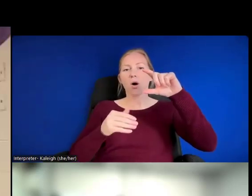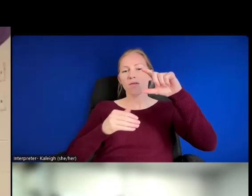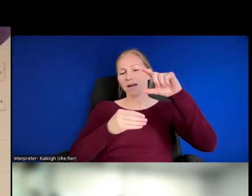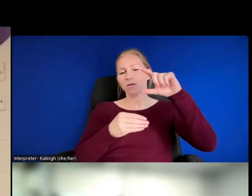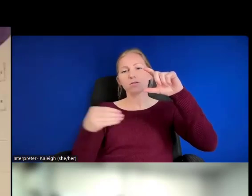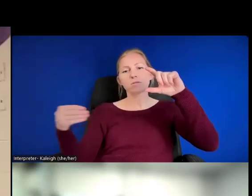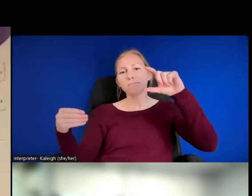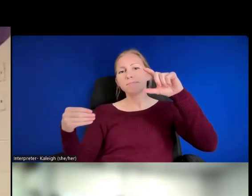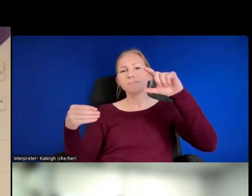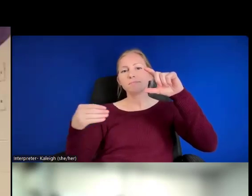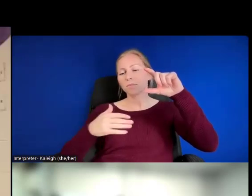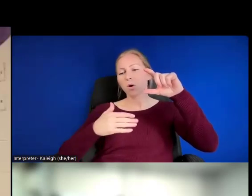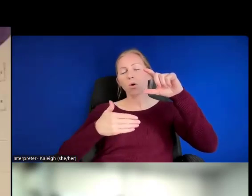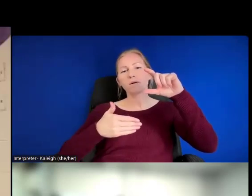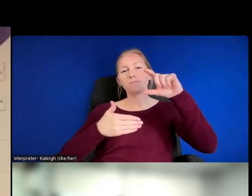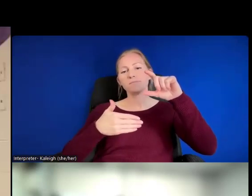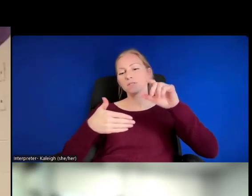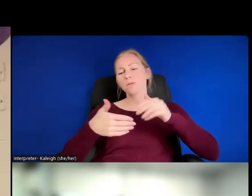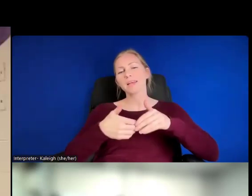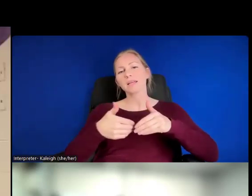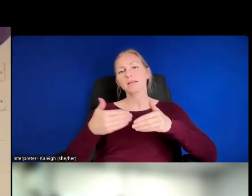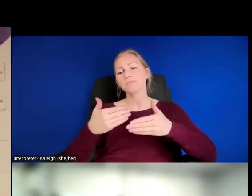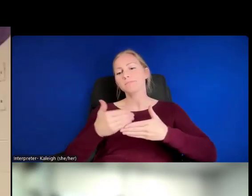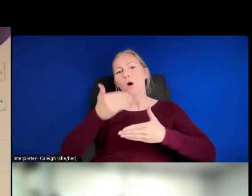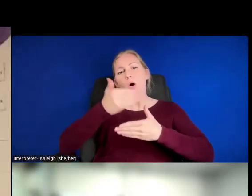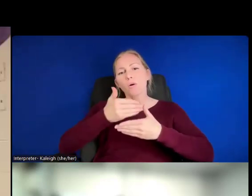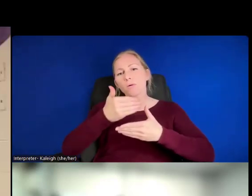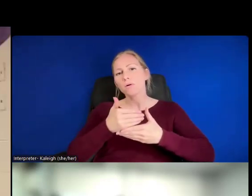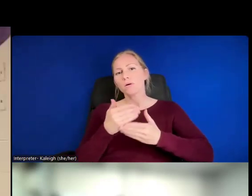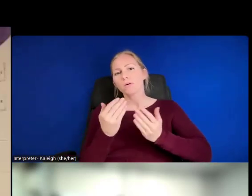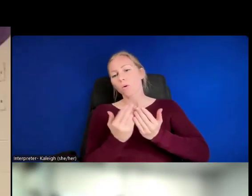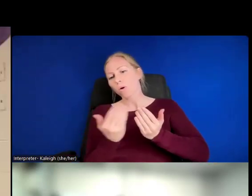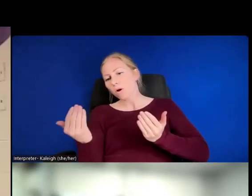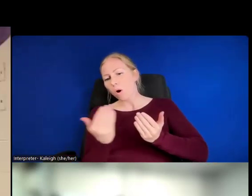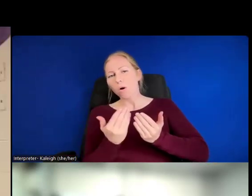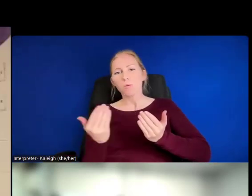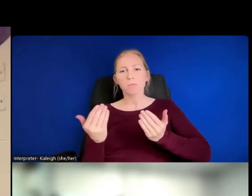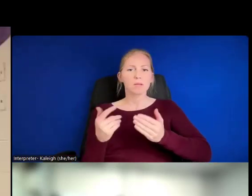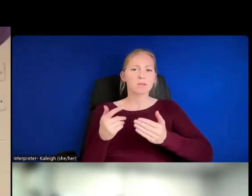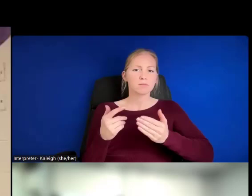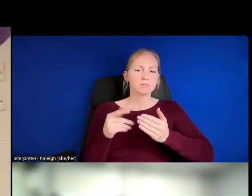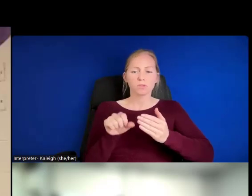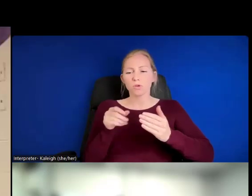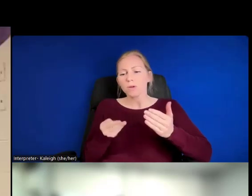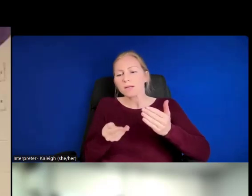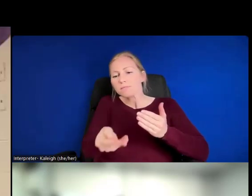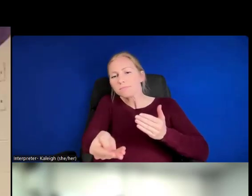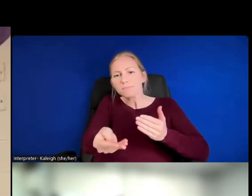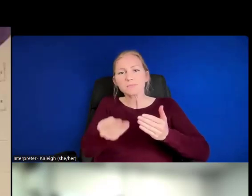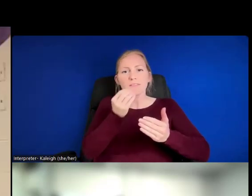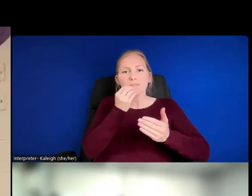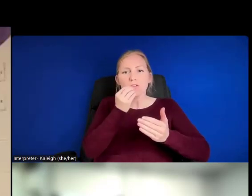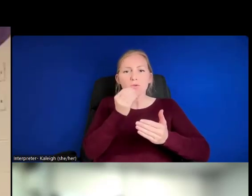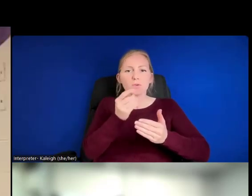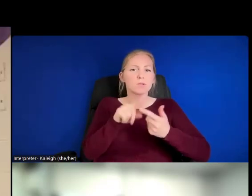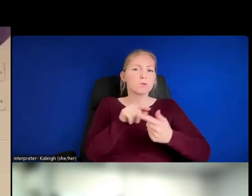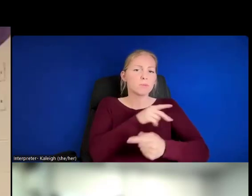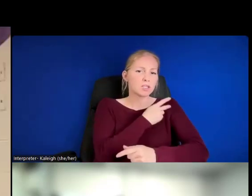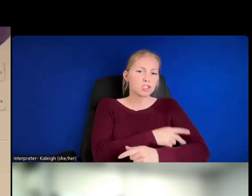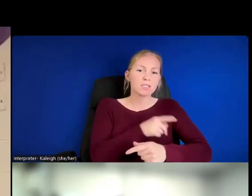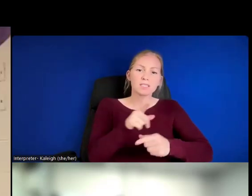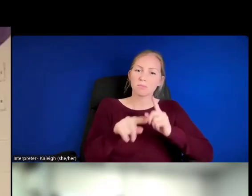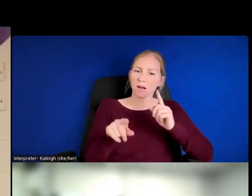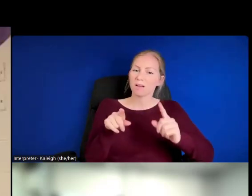in their cells. From ongoing monitoring, DLC has observed that these can be a point of contention between staff,